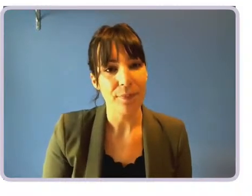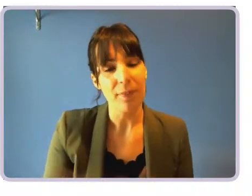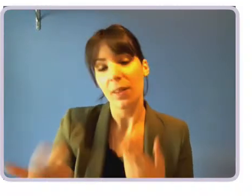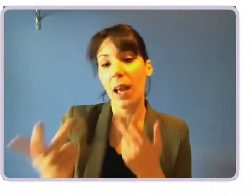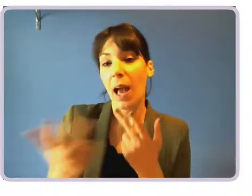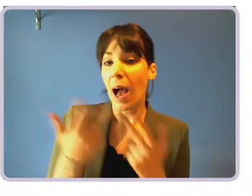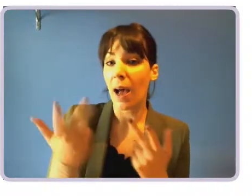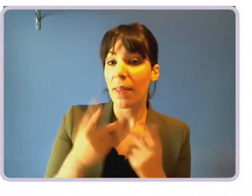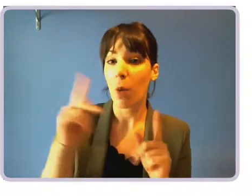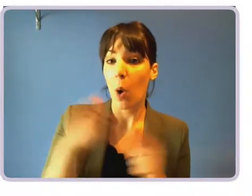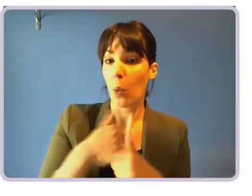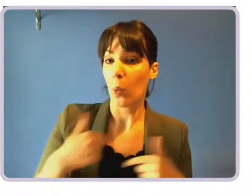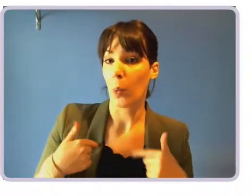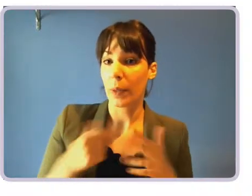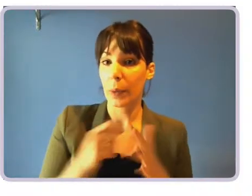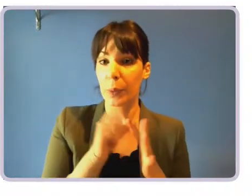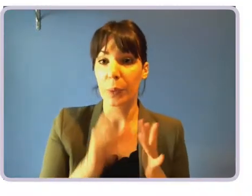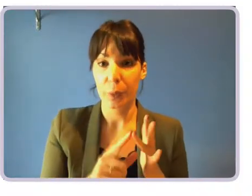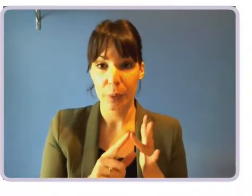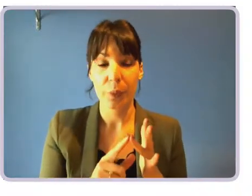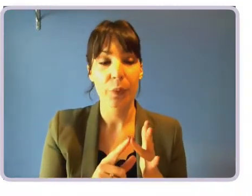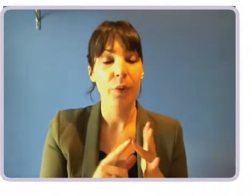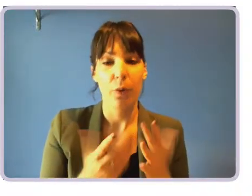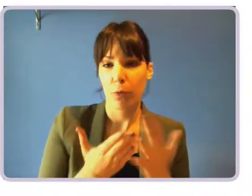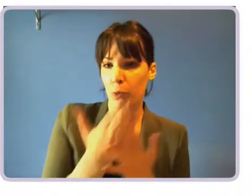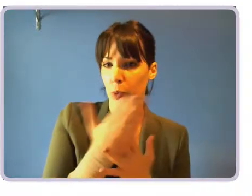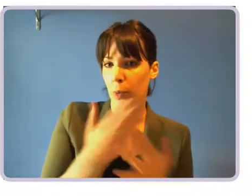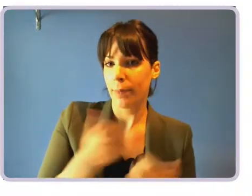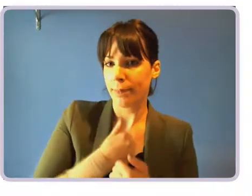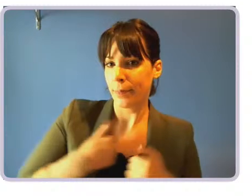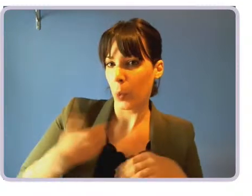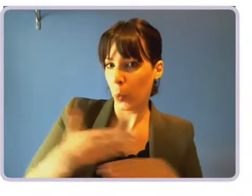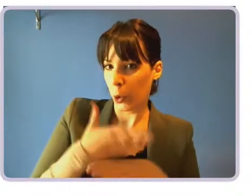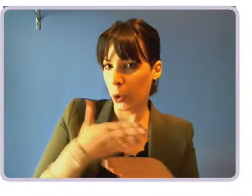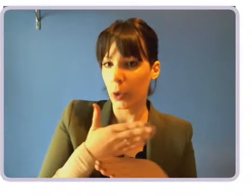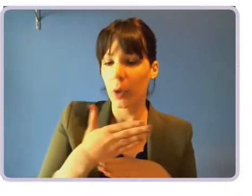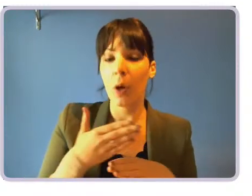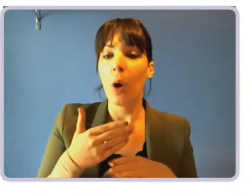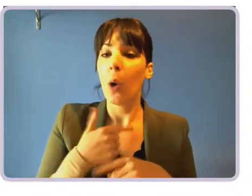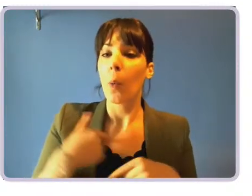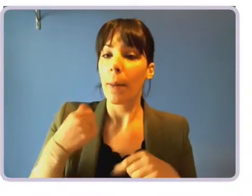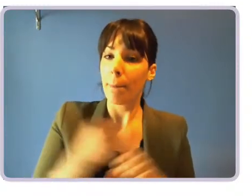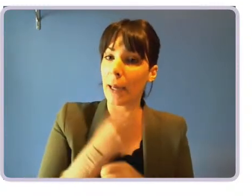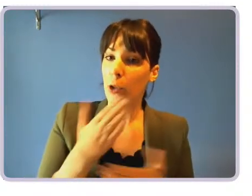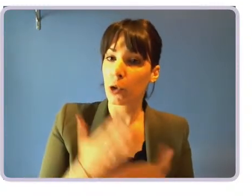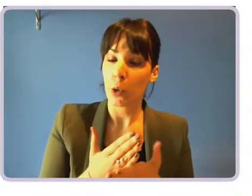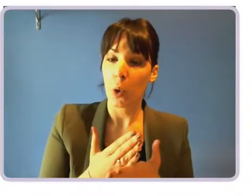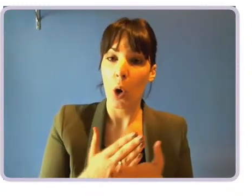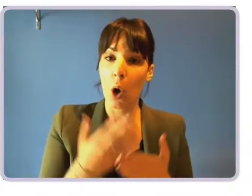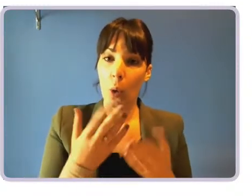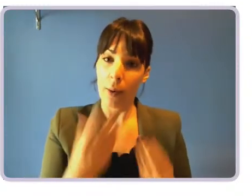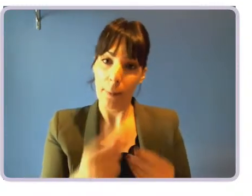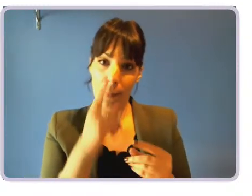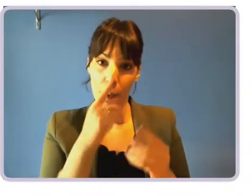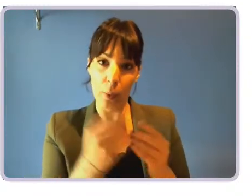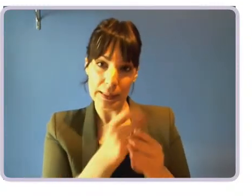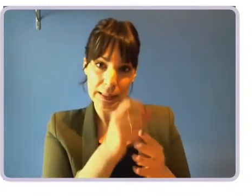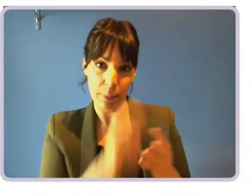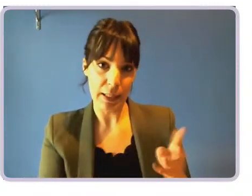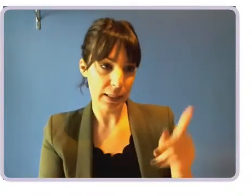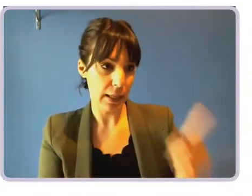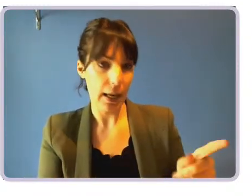work we undertake is we make sure we connect people with disability into the local emergency managers. So an example was